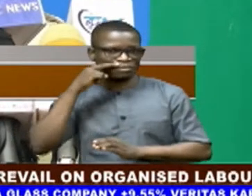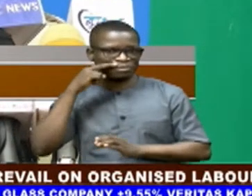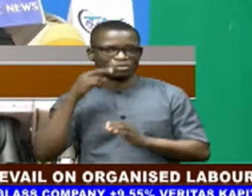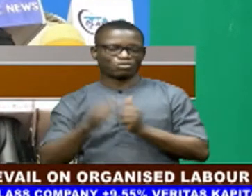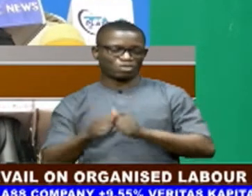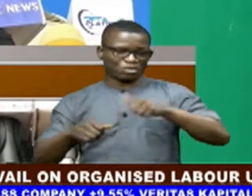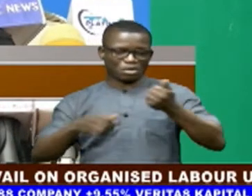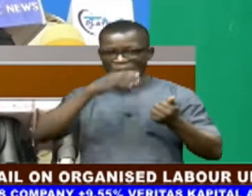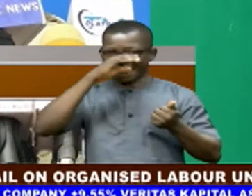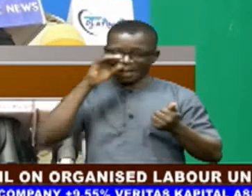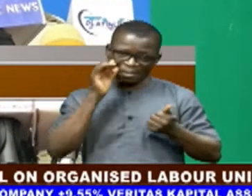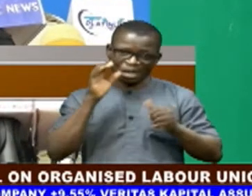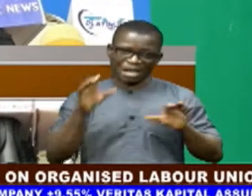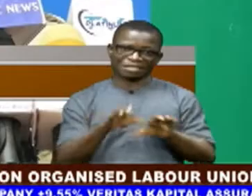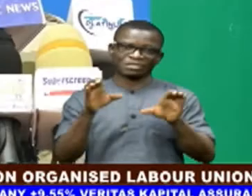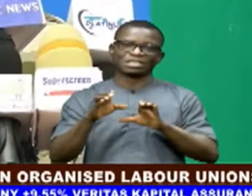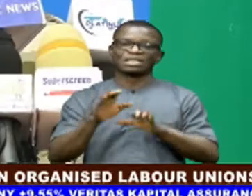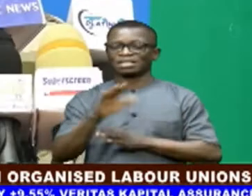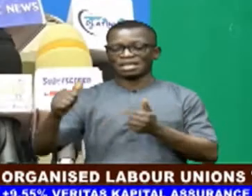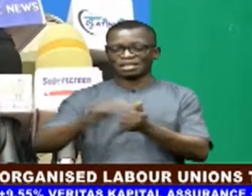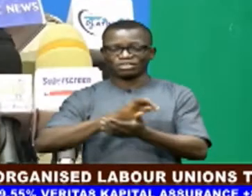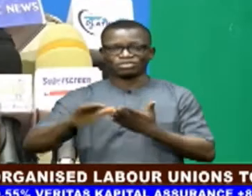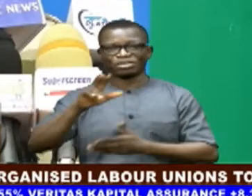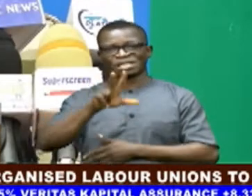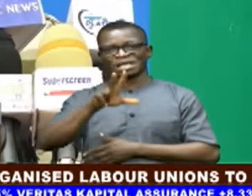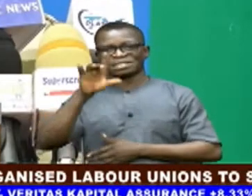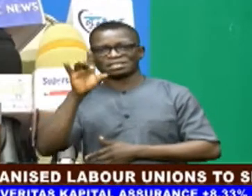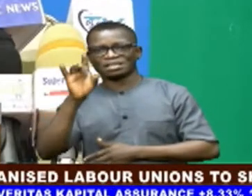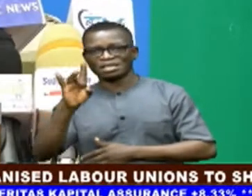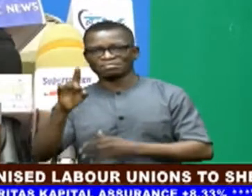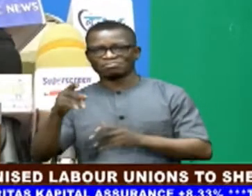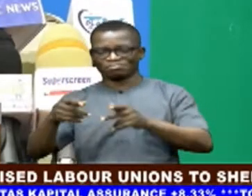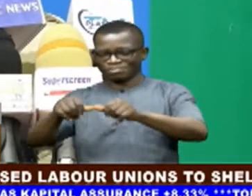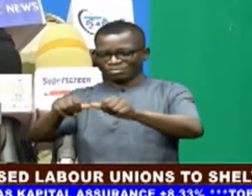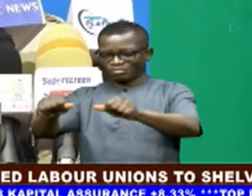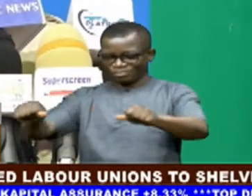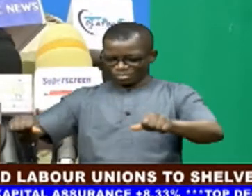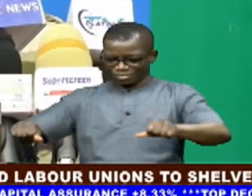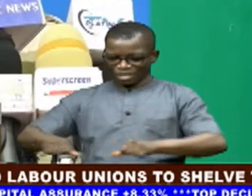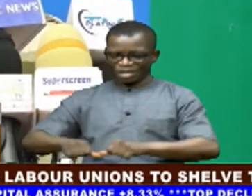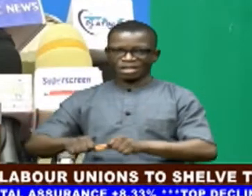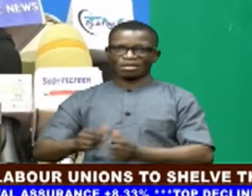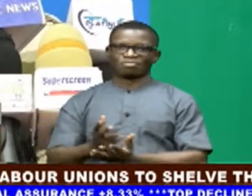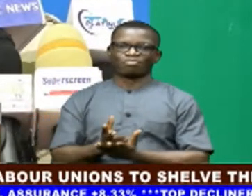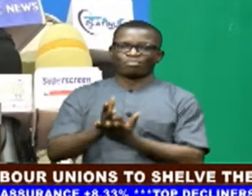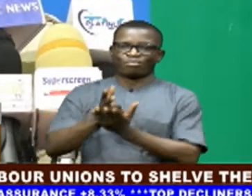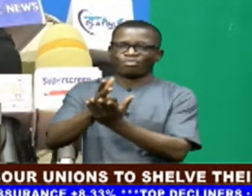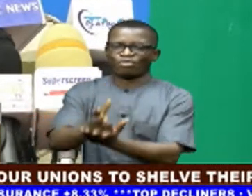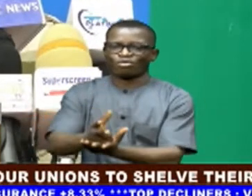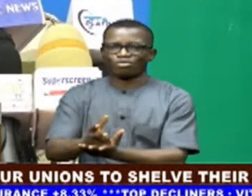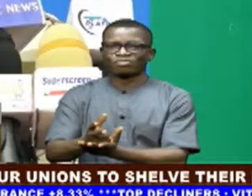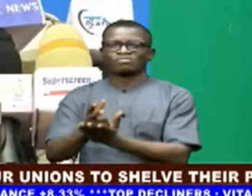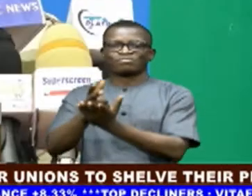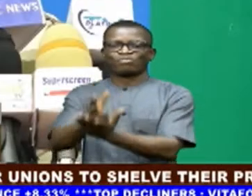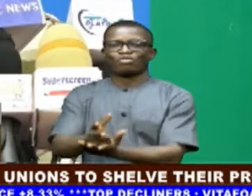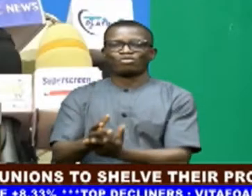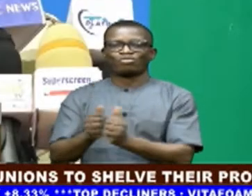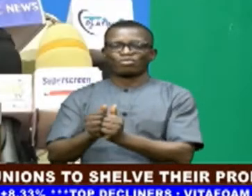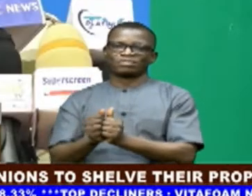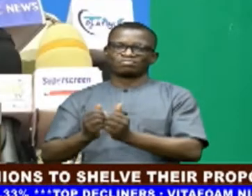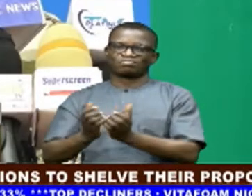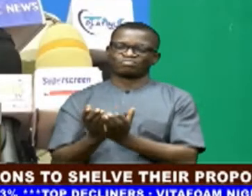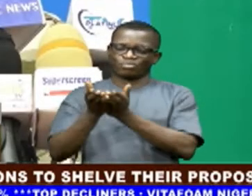other criminal elements. They destroyed 38 dugout pits, 21 boats, 57 storage tanks, and